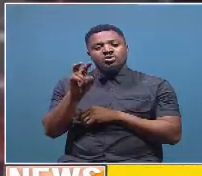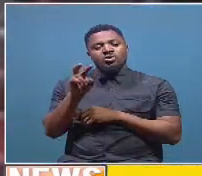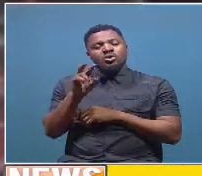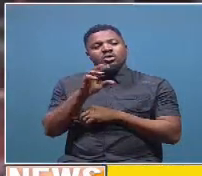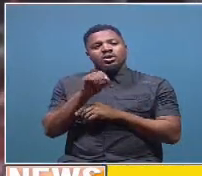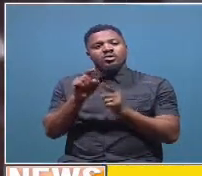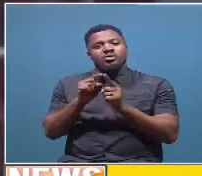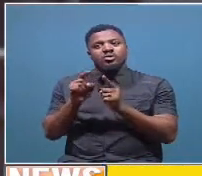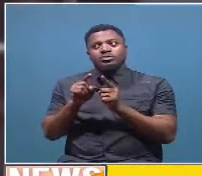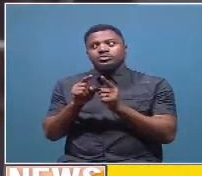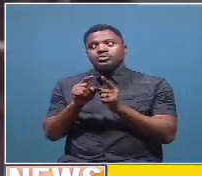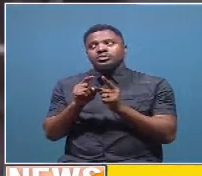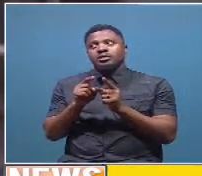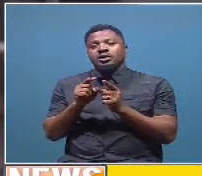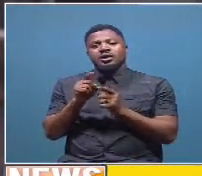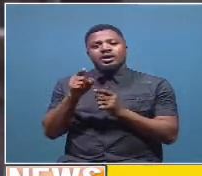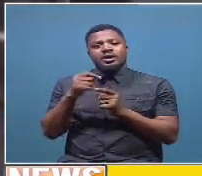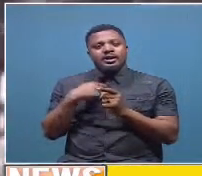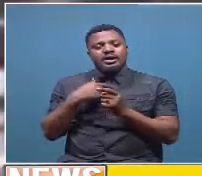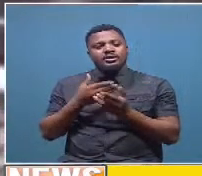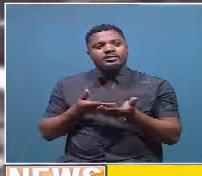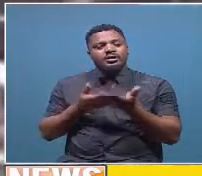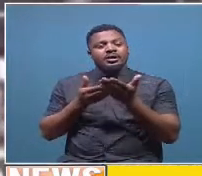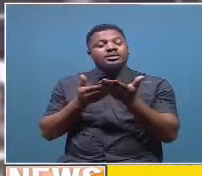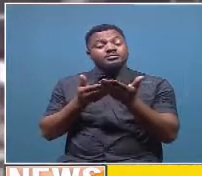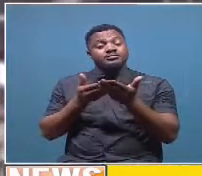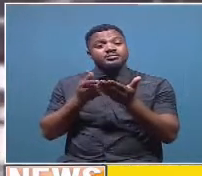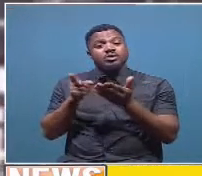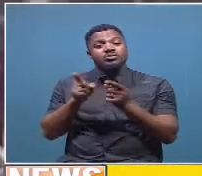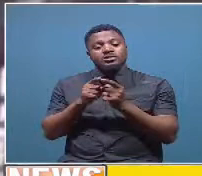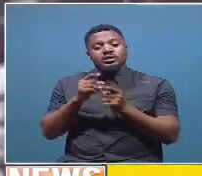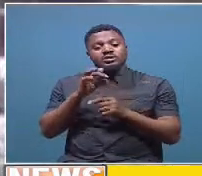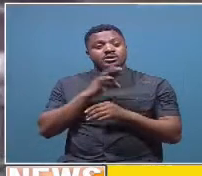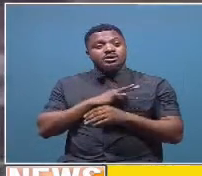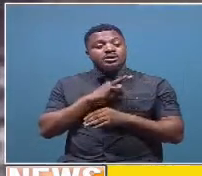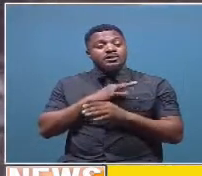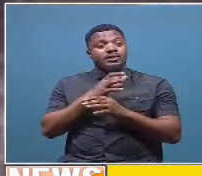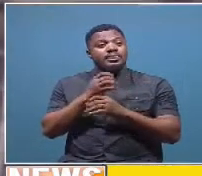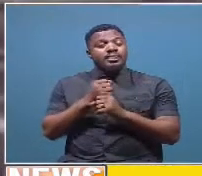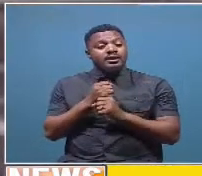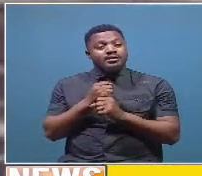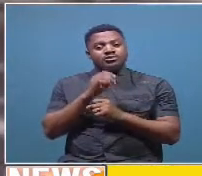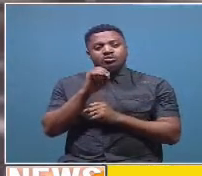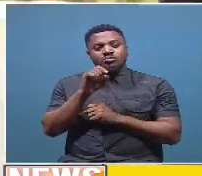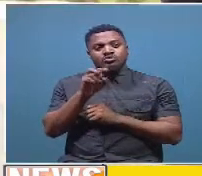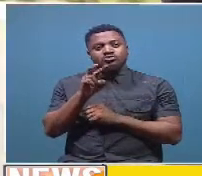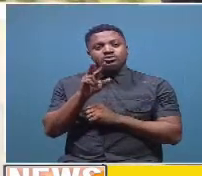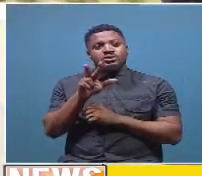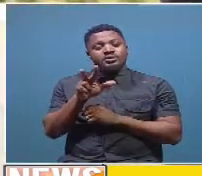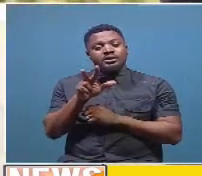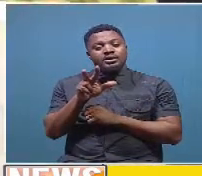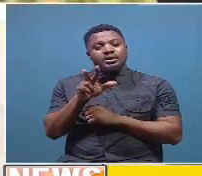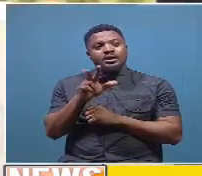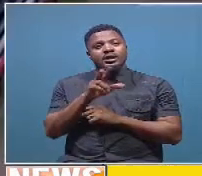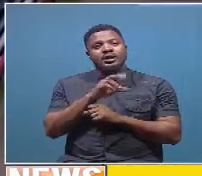in 2020, a 9% increase. Earnings per share increased from 0.23